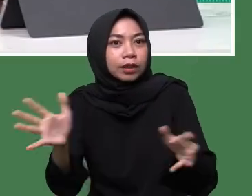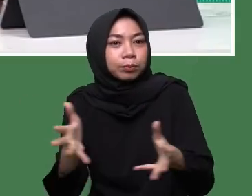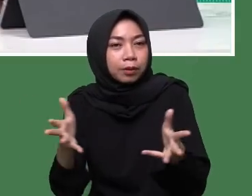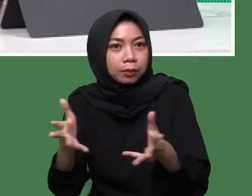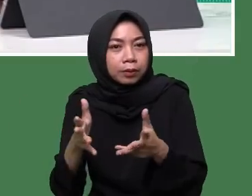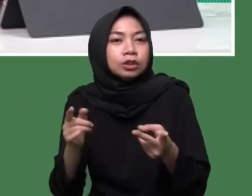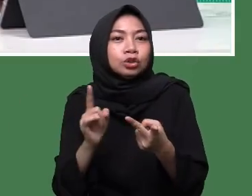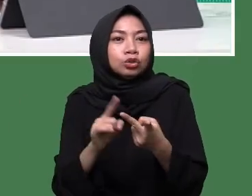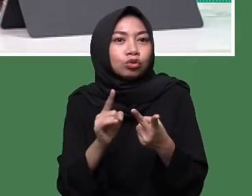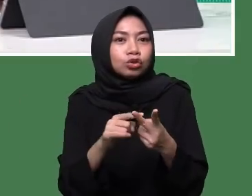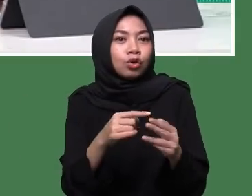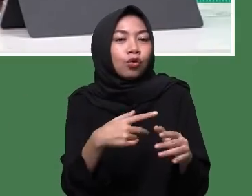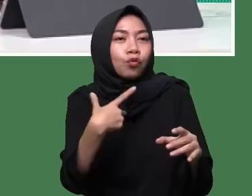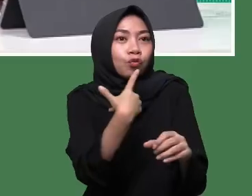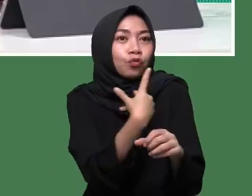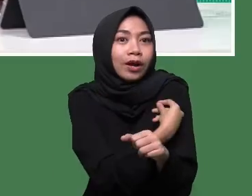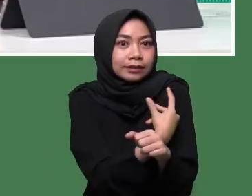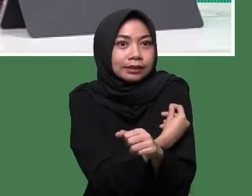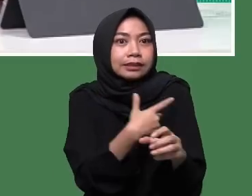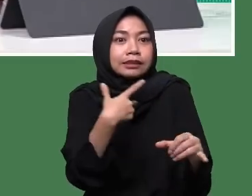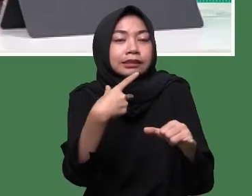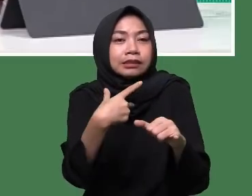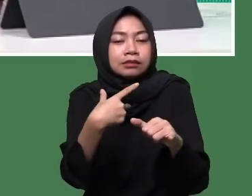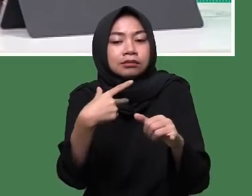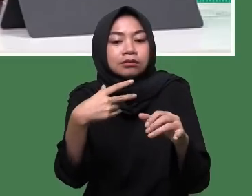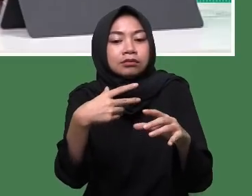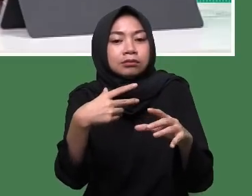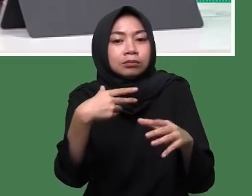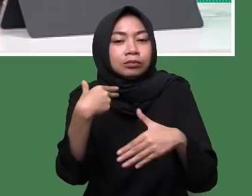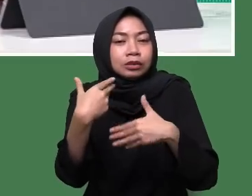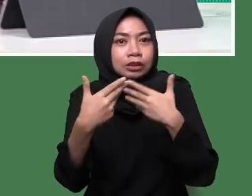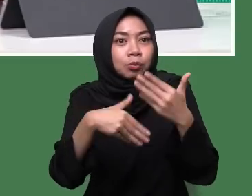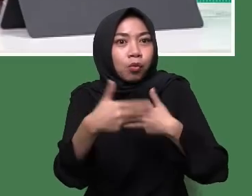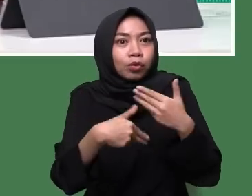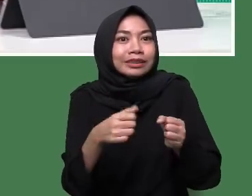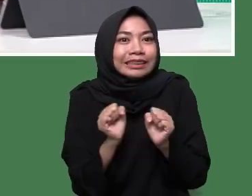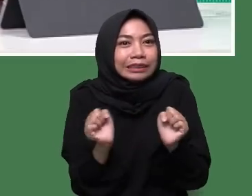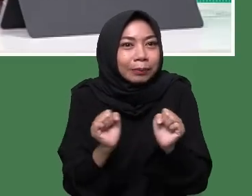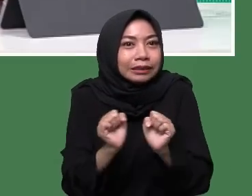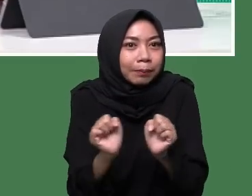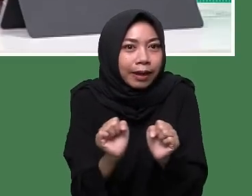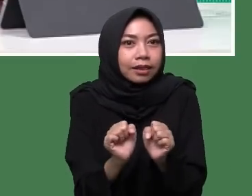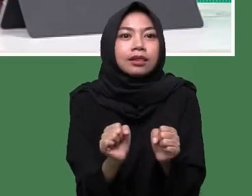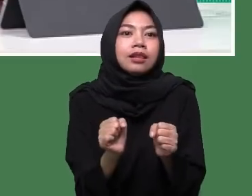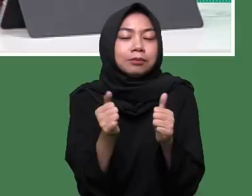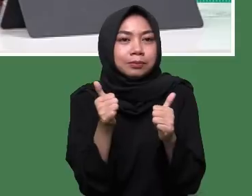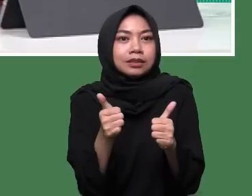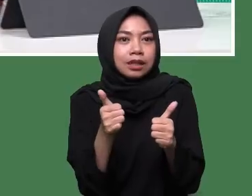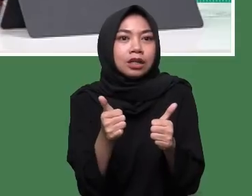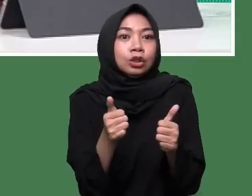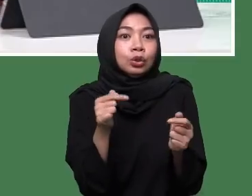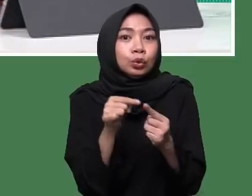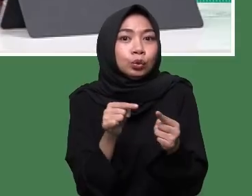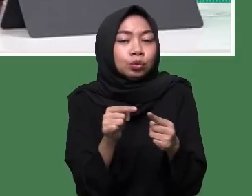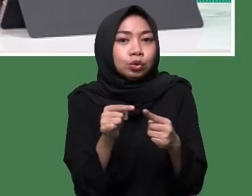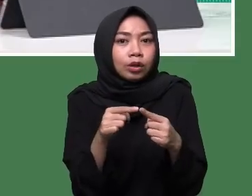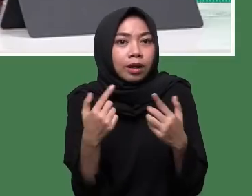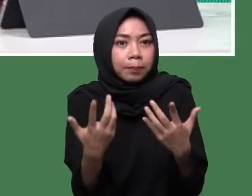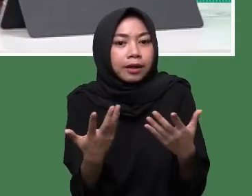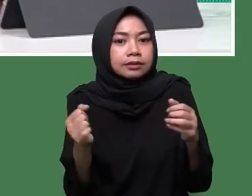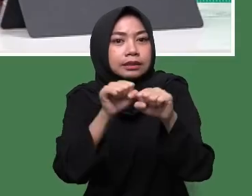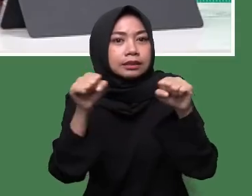proper vaccines can be distributed more quickly, like the make sure that the cold chain